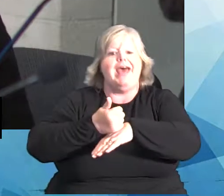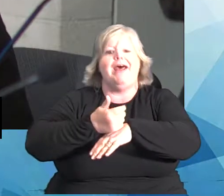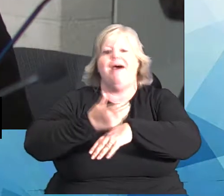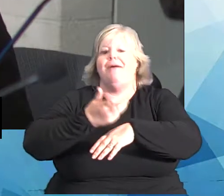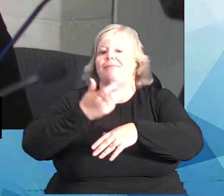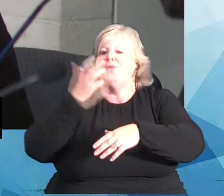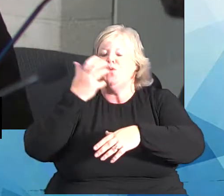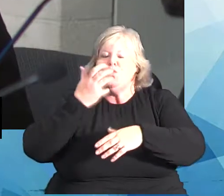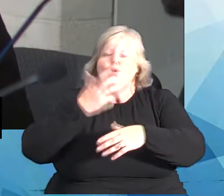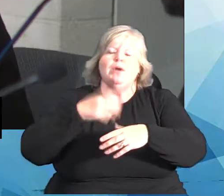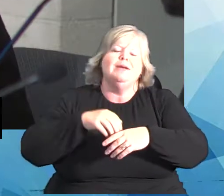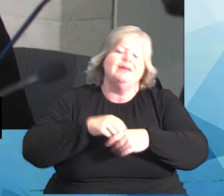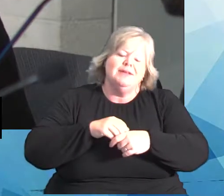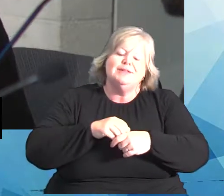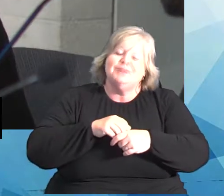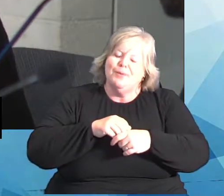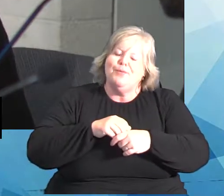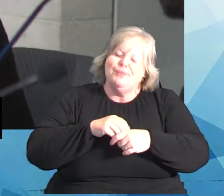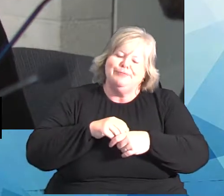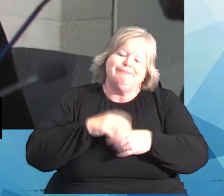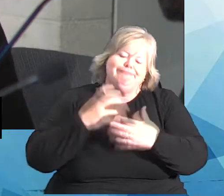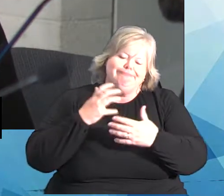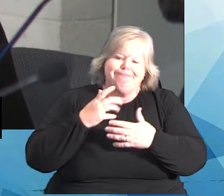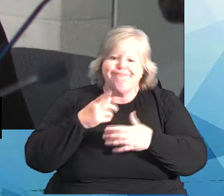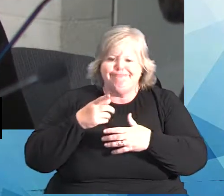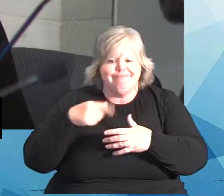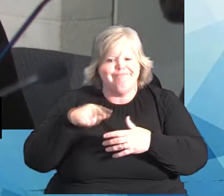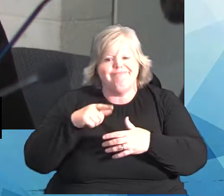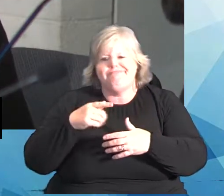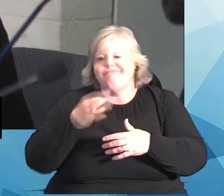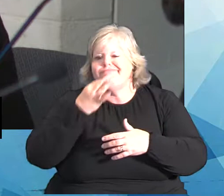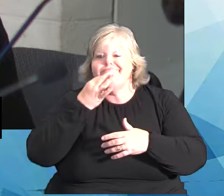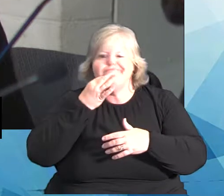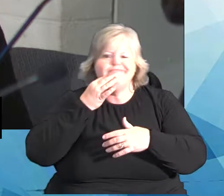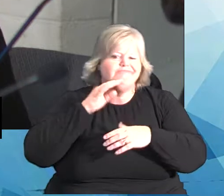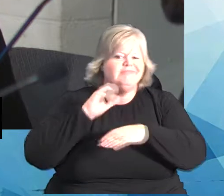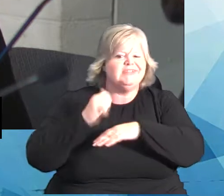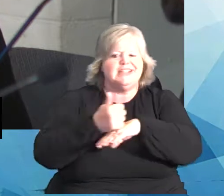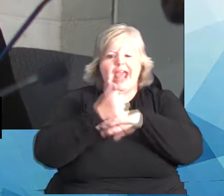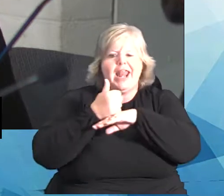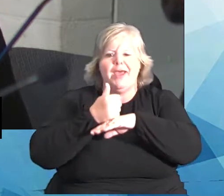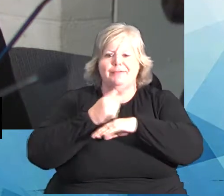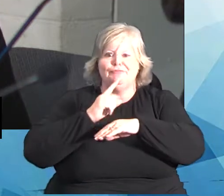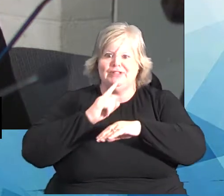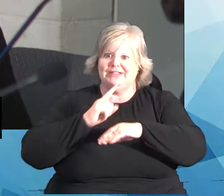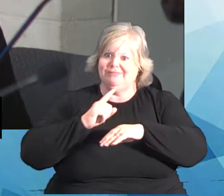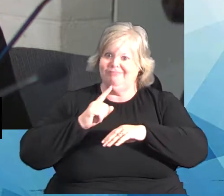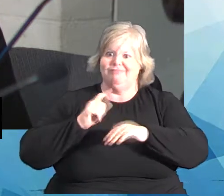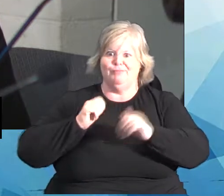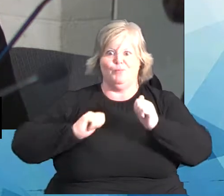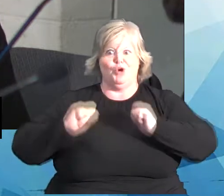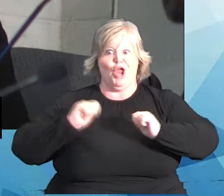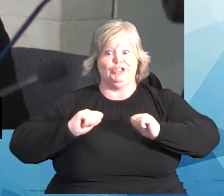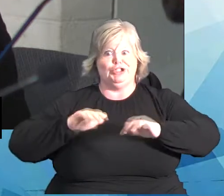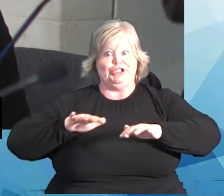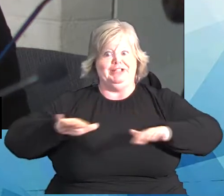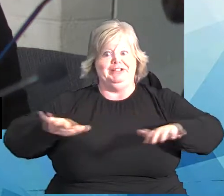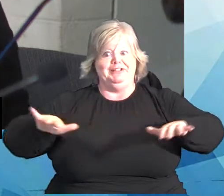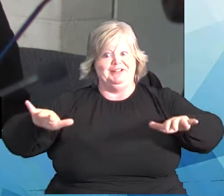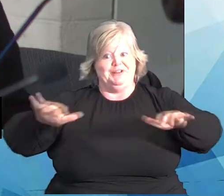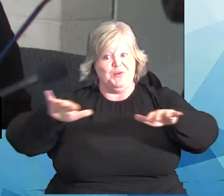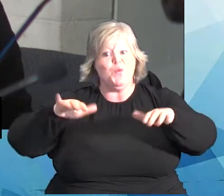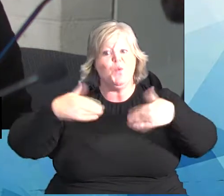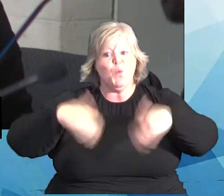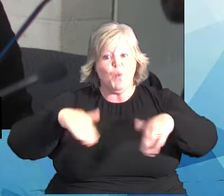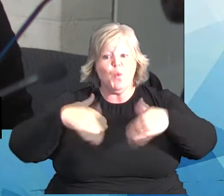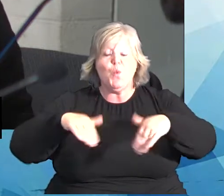our facilities and set up. And there's quite a production area over there with